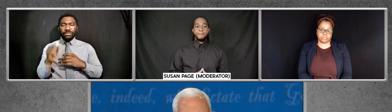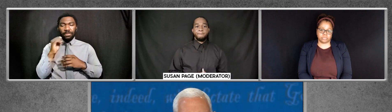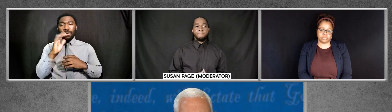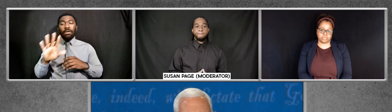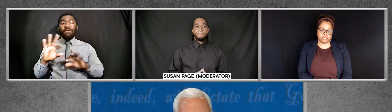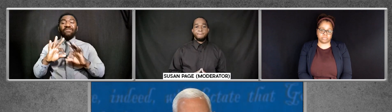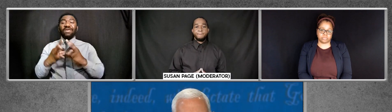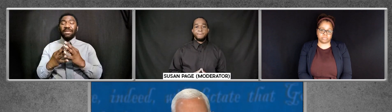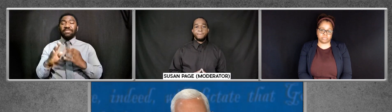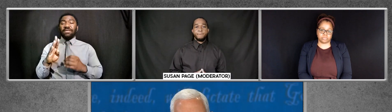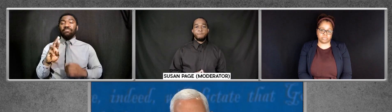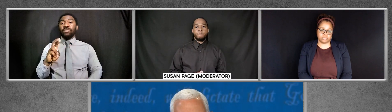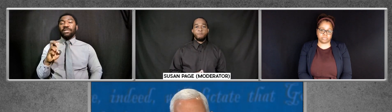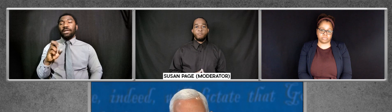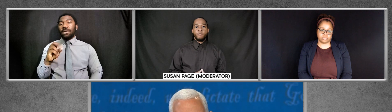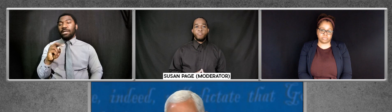sympathies.